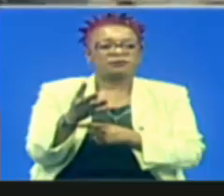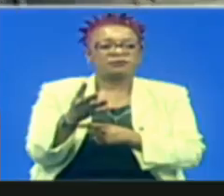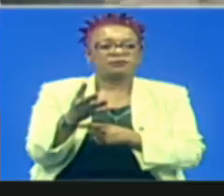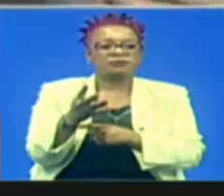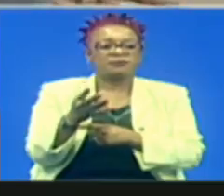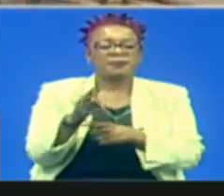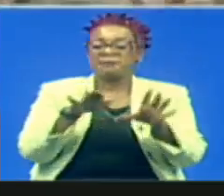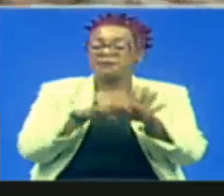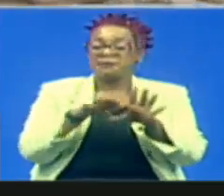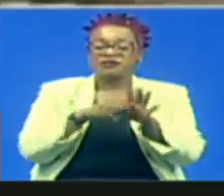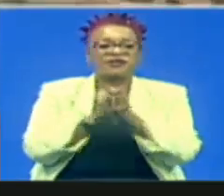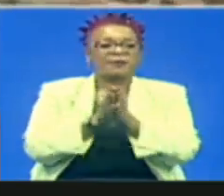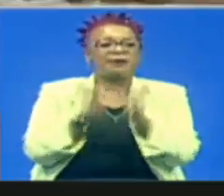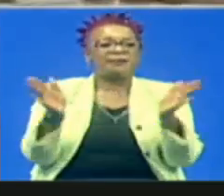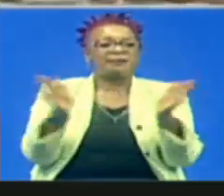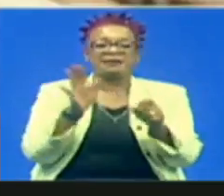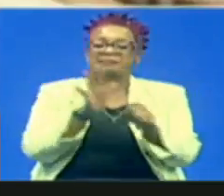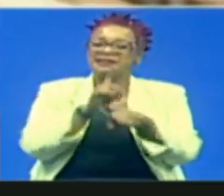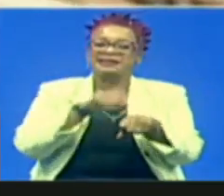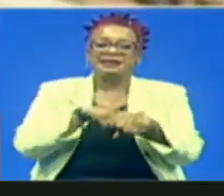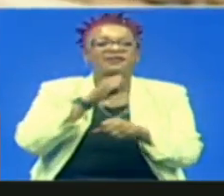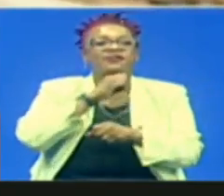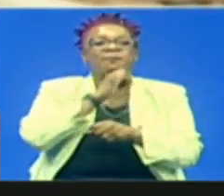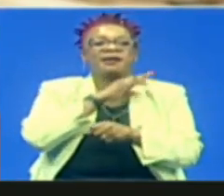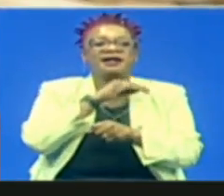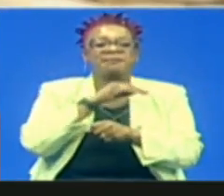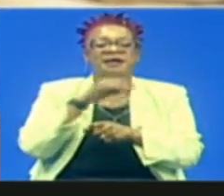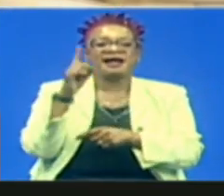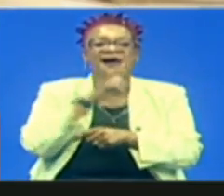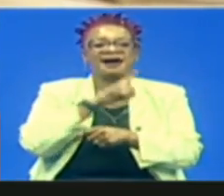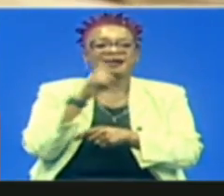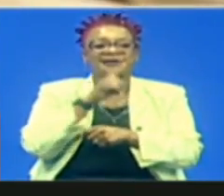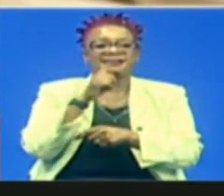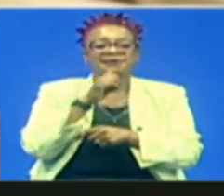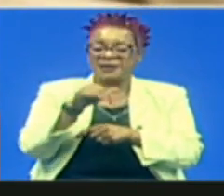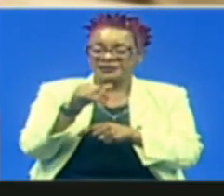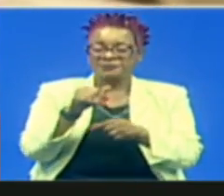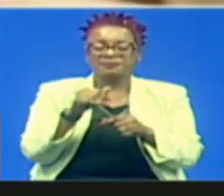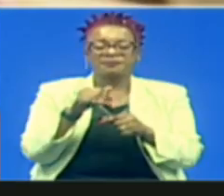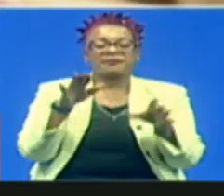Members of the public have occasionally complained of being harassed by a number of